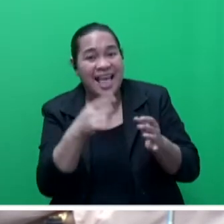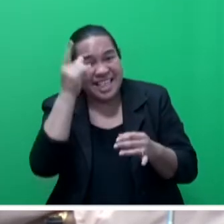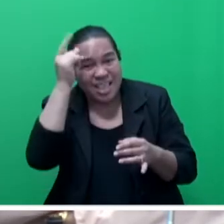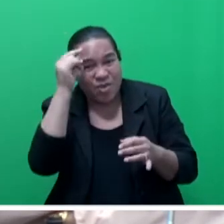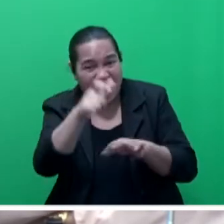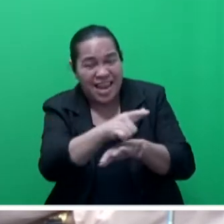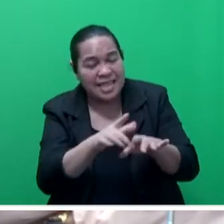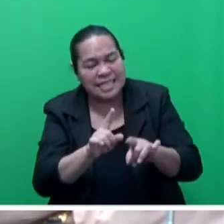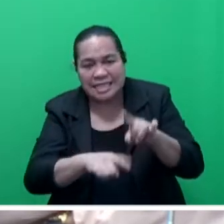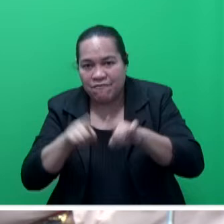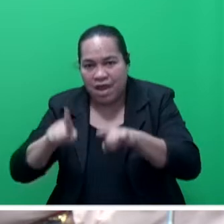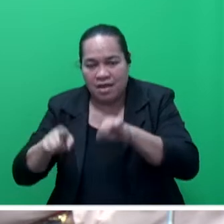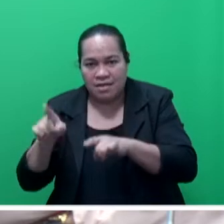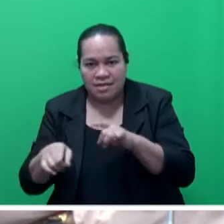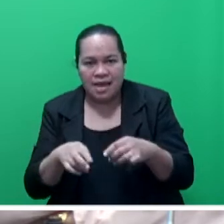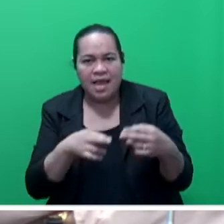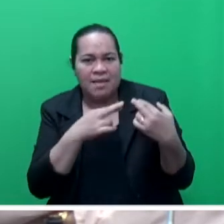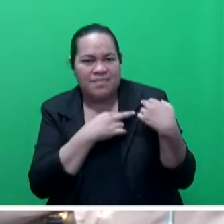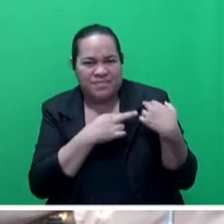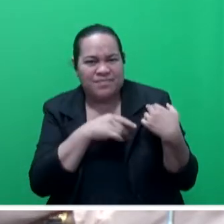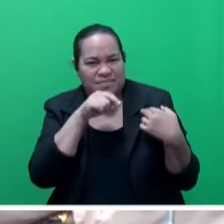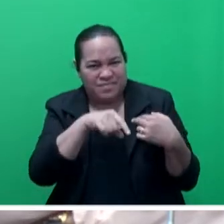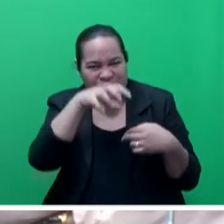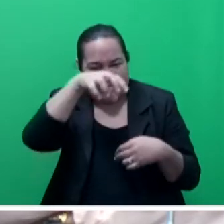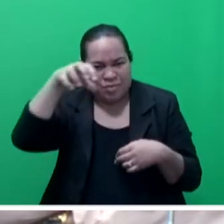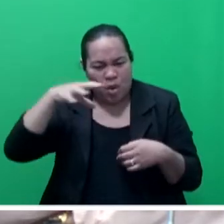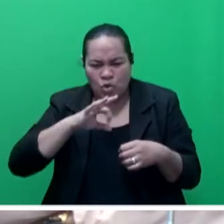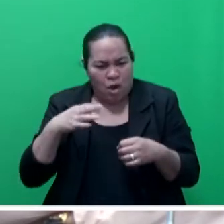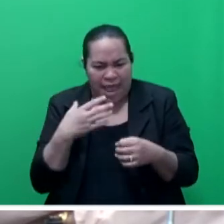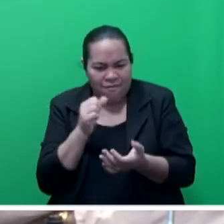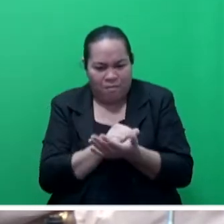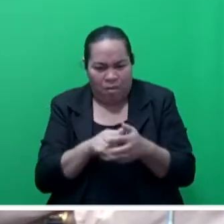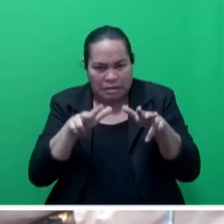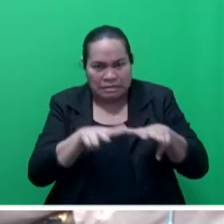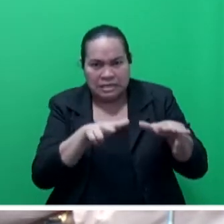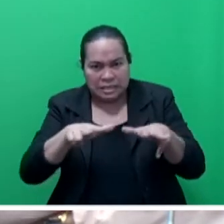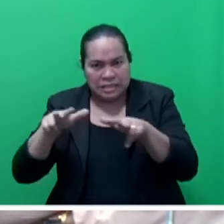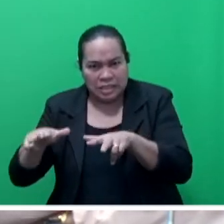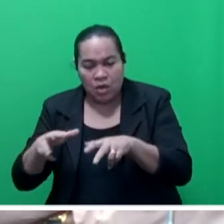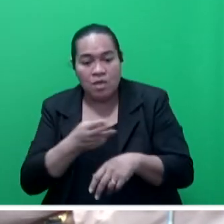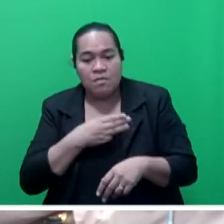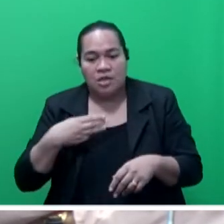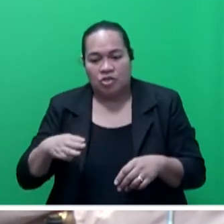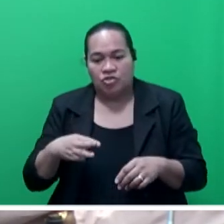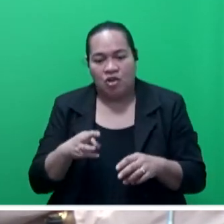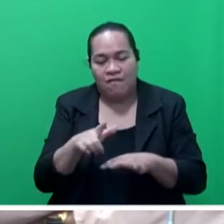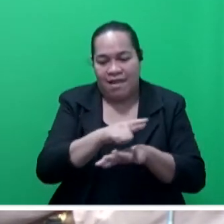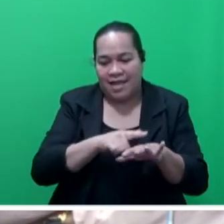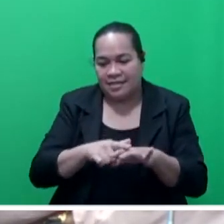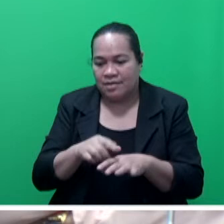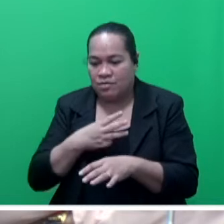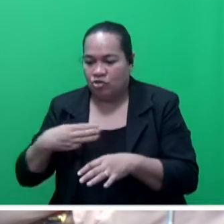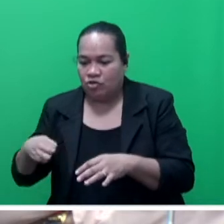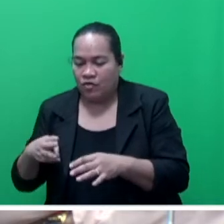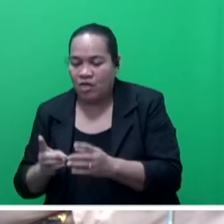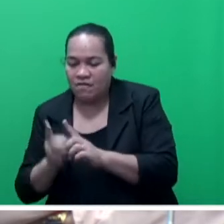different ministries. But we don't have a service level agreement between Ministry of Lands and, say, Ministry of Rural Development, where they may have some